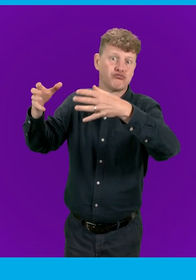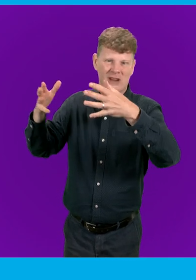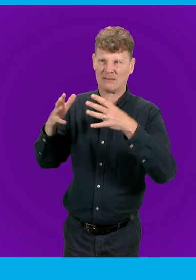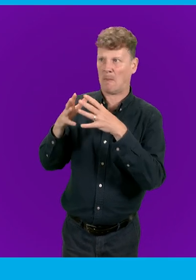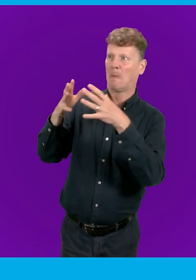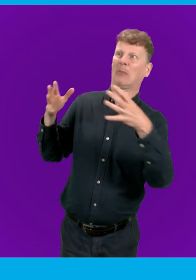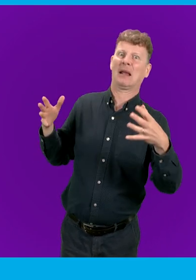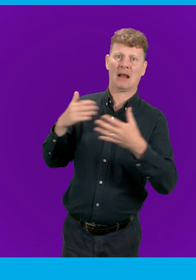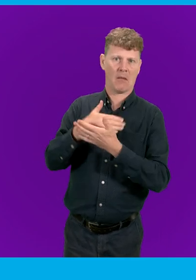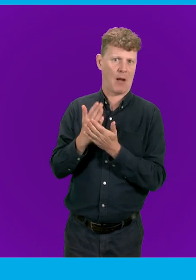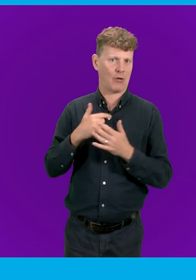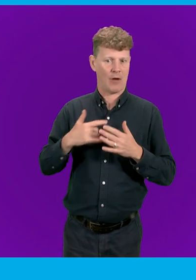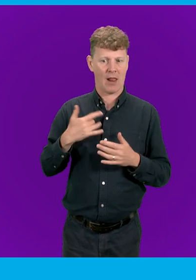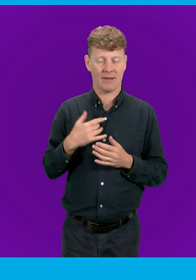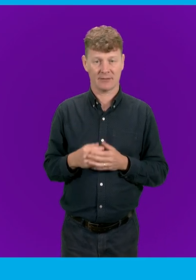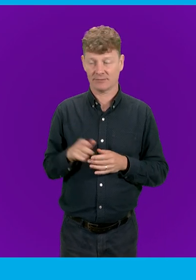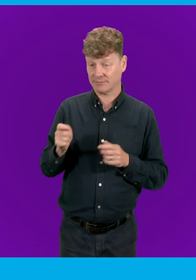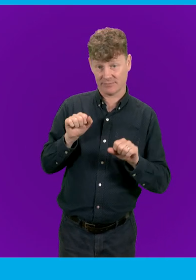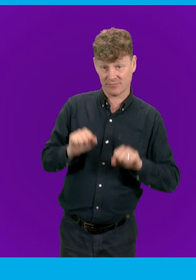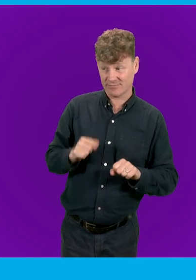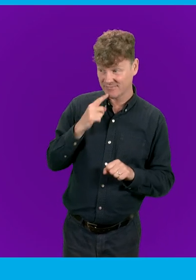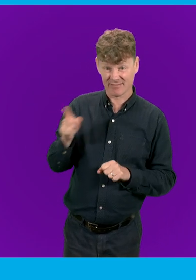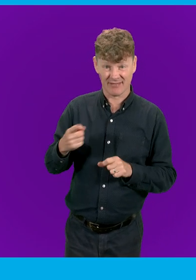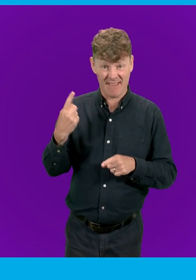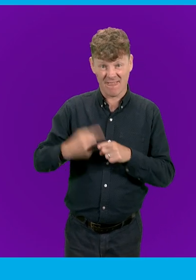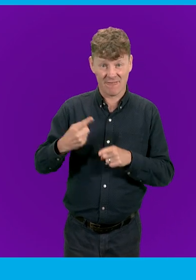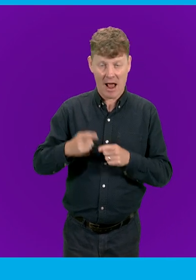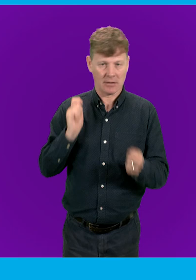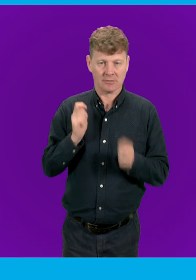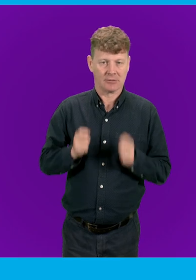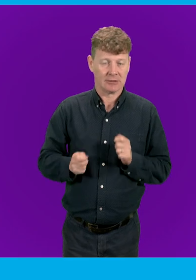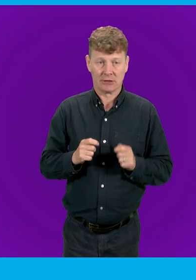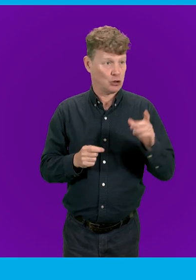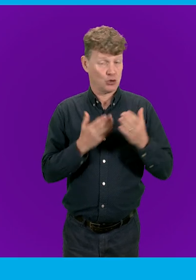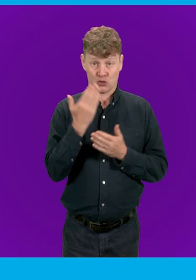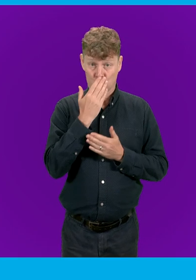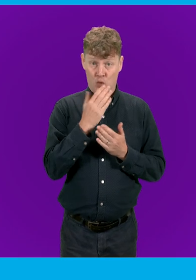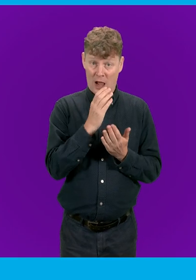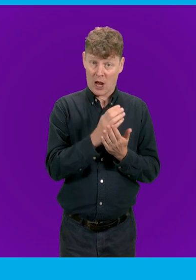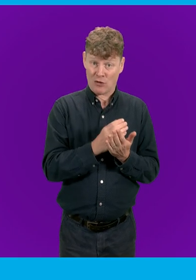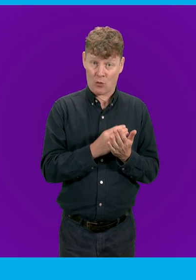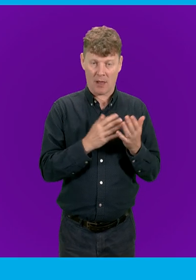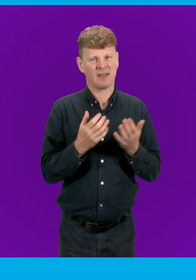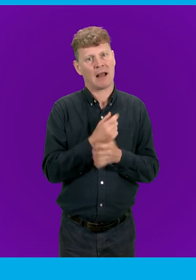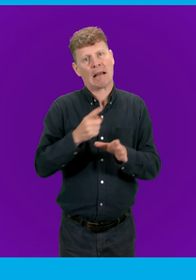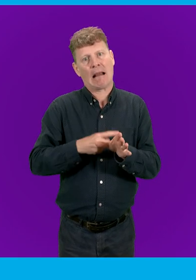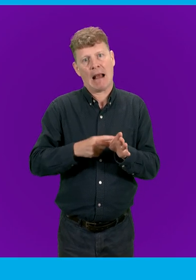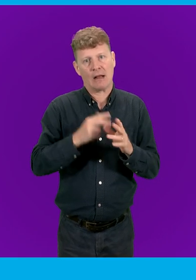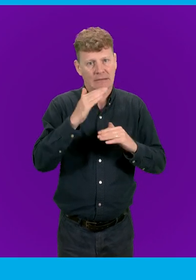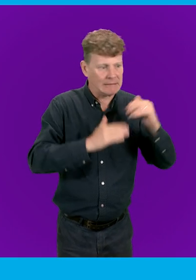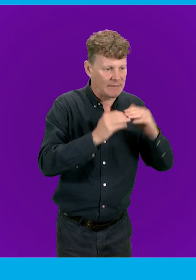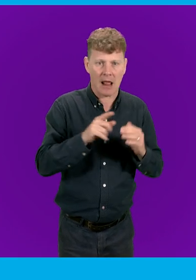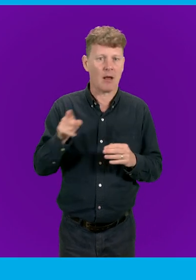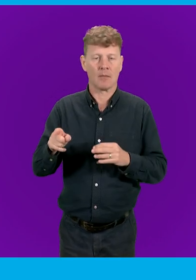now. And fast-paced. I think we were talking about this earlier as well. How can school curriculums that are developed keep up with the